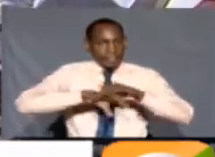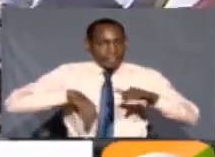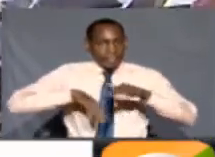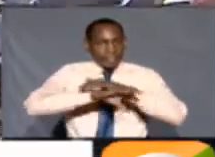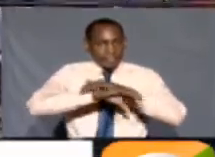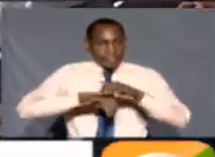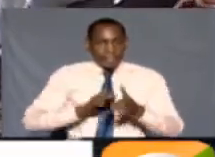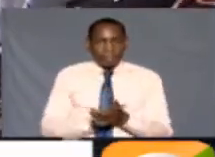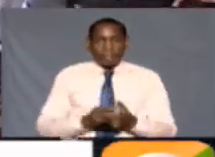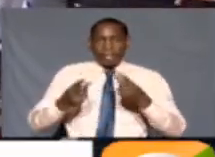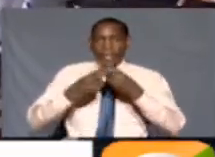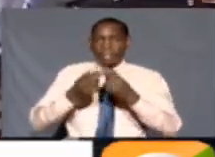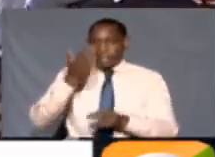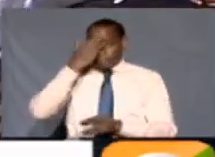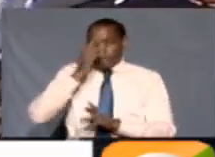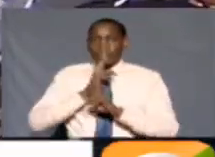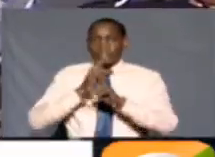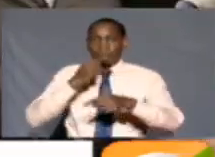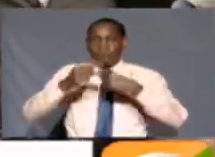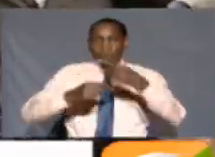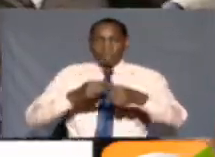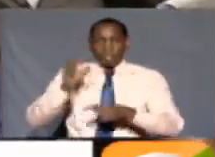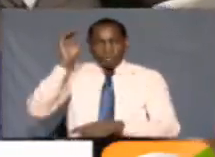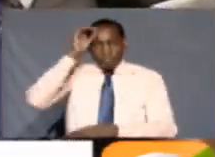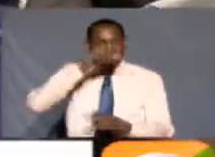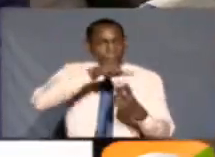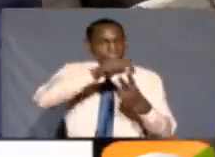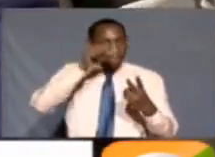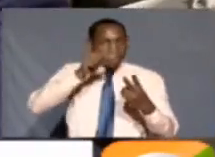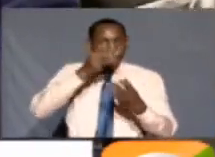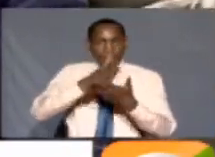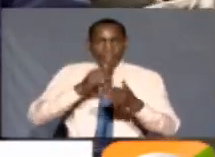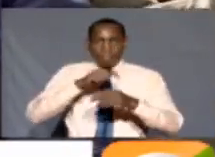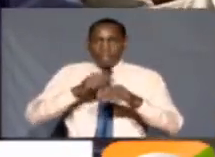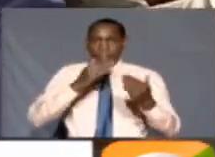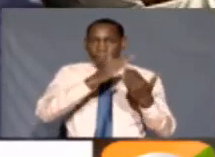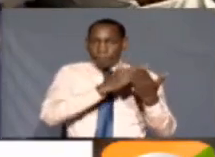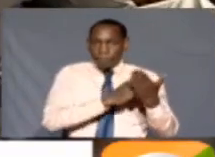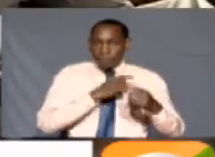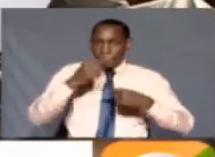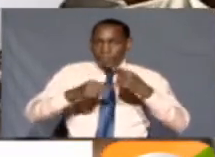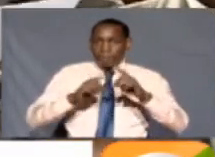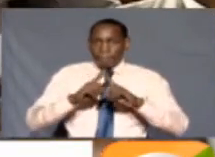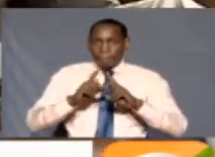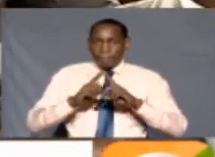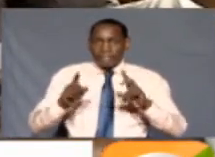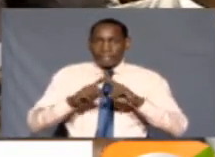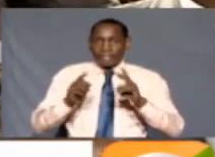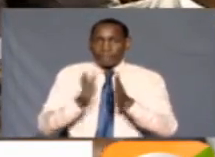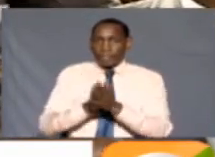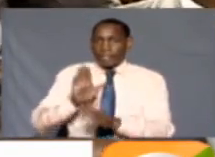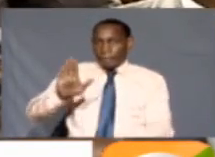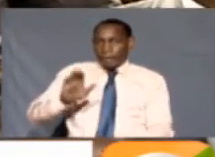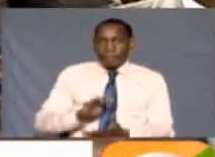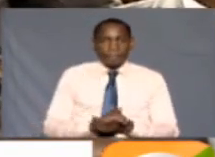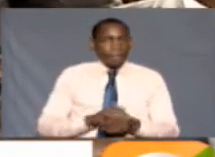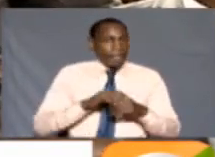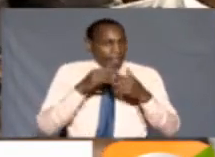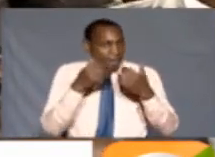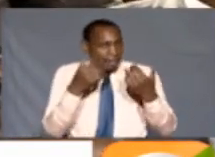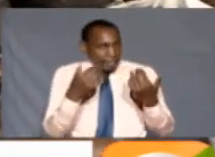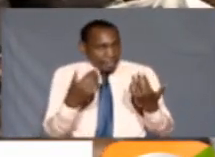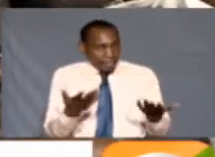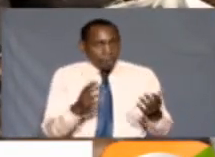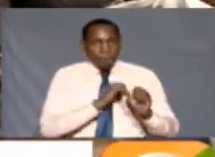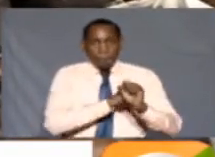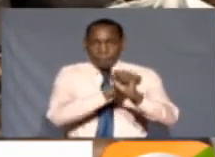heist. Hashtag Monday Report. Keep your views coming. I'll sample some of them during this broadcast. But I'll start with you, Sam. How do